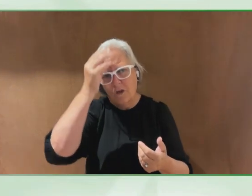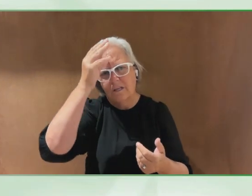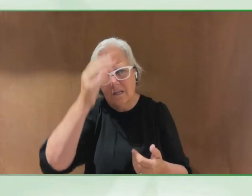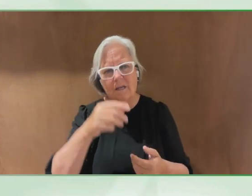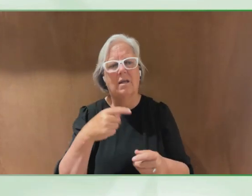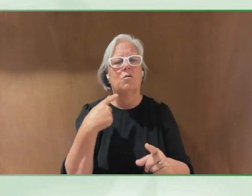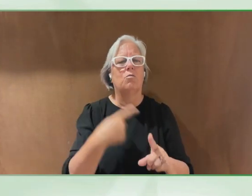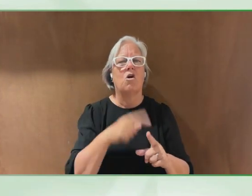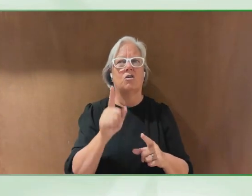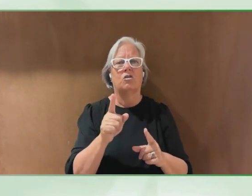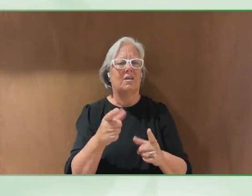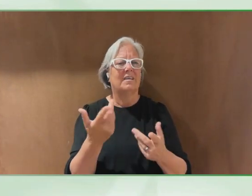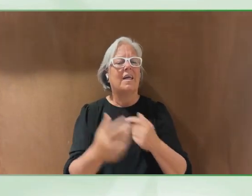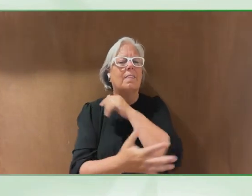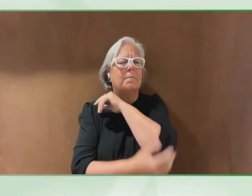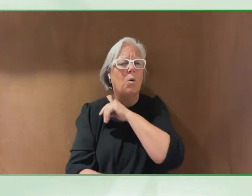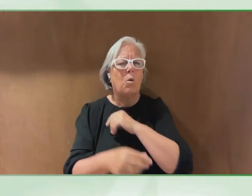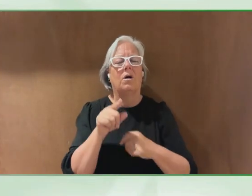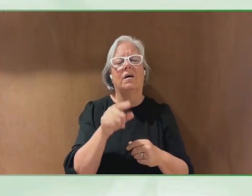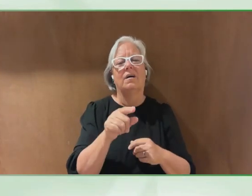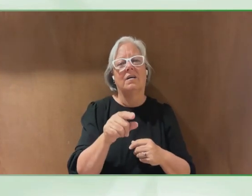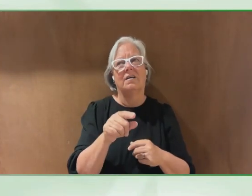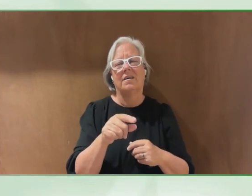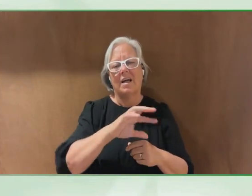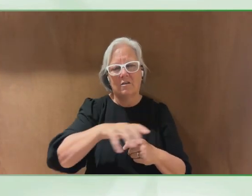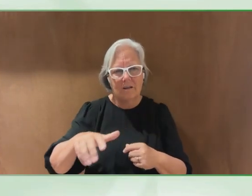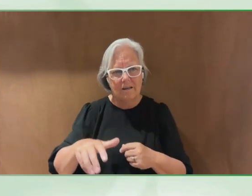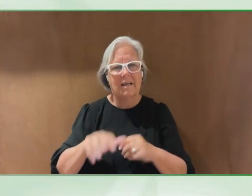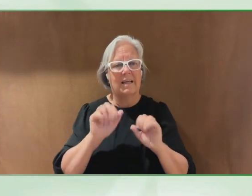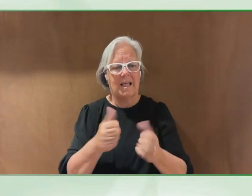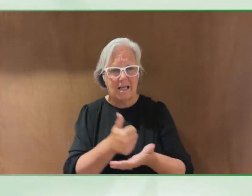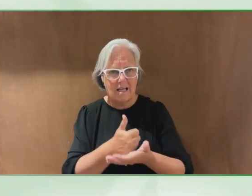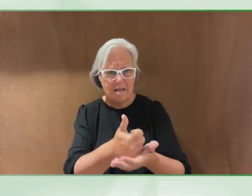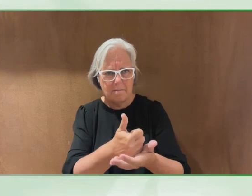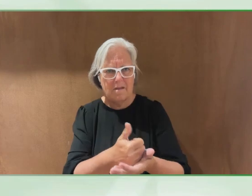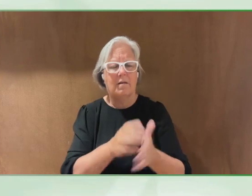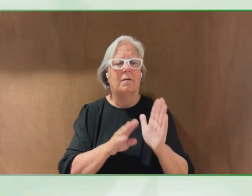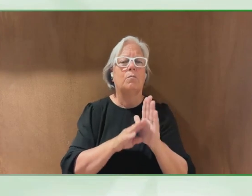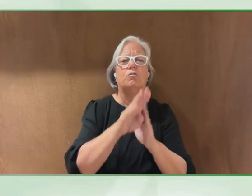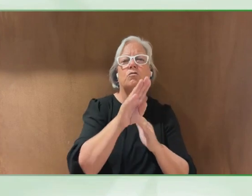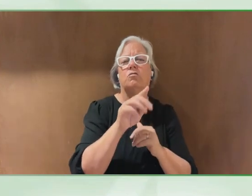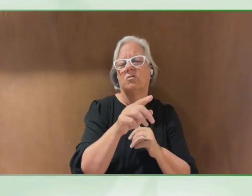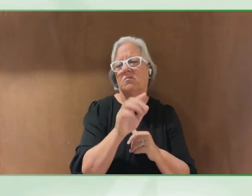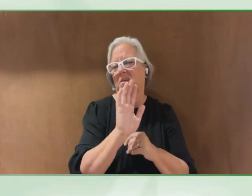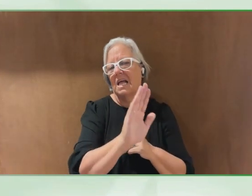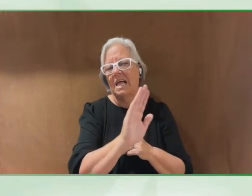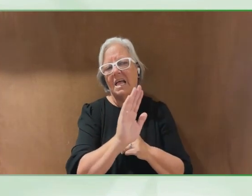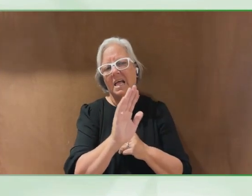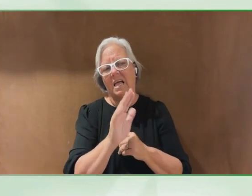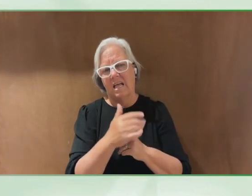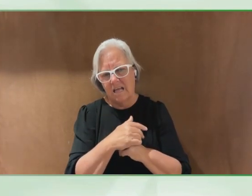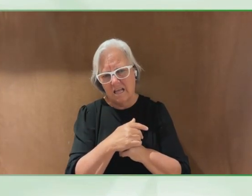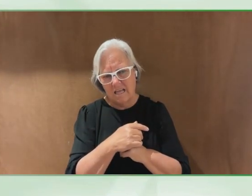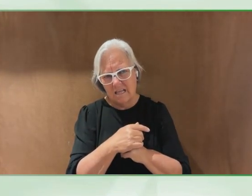can provide a reference for China to improve the level of barrier-free environment